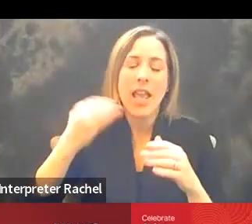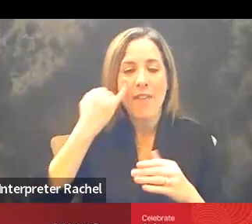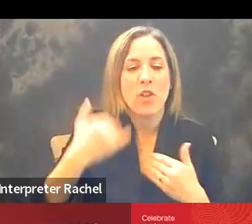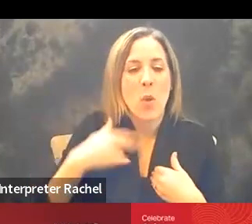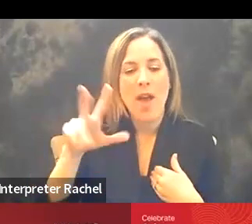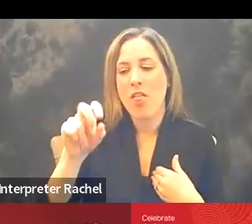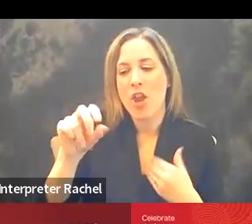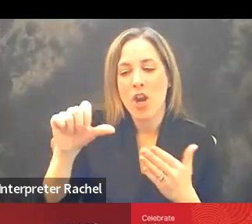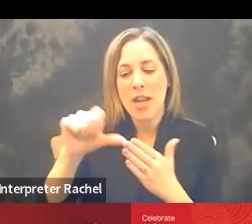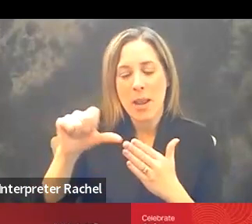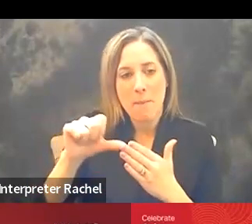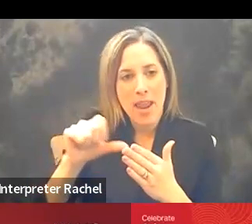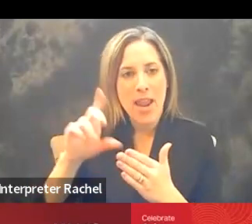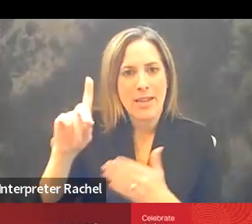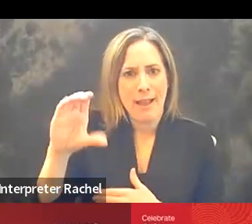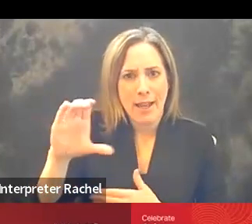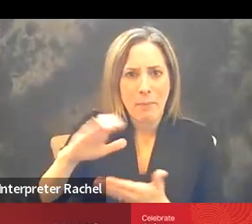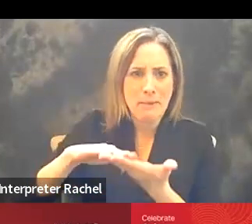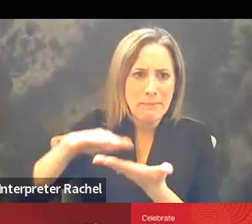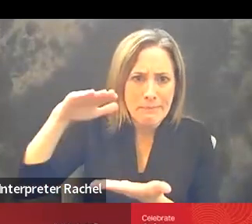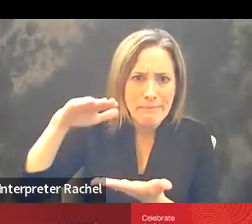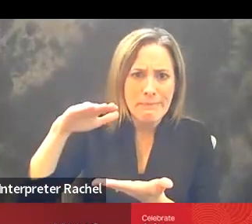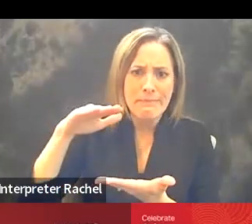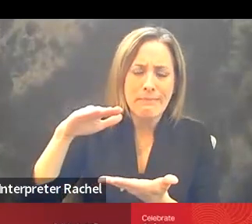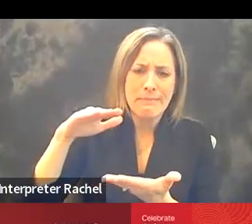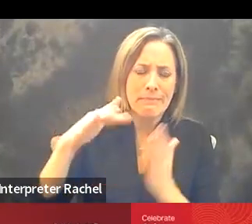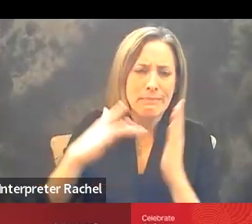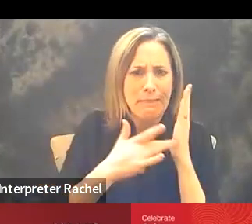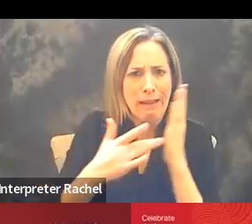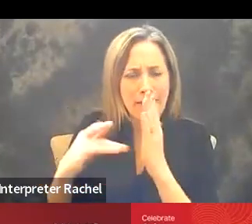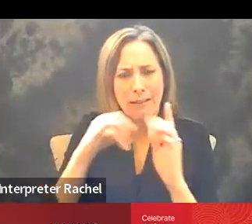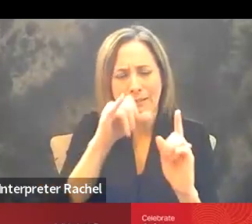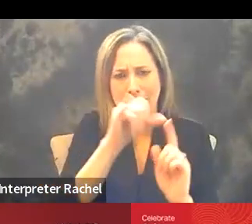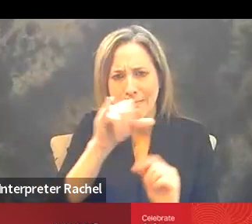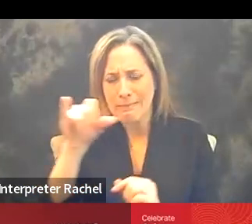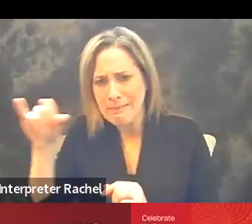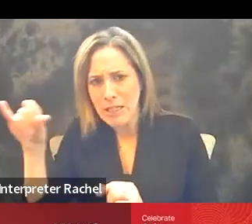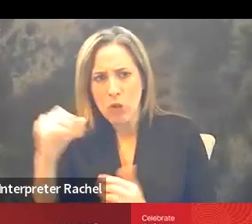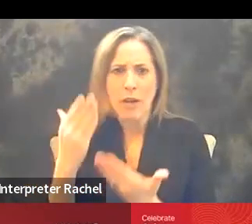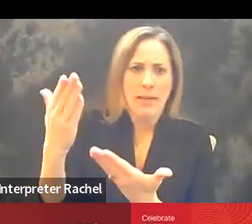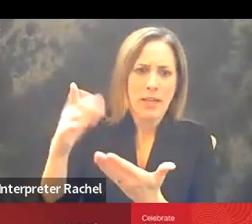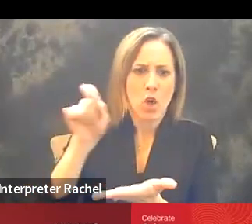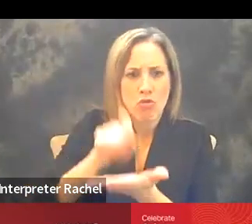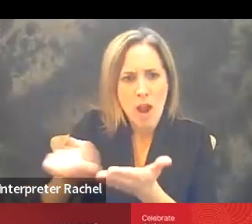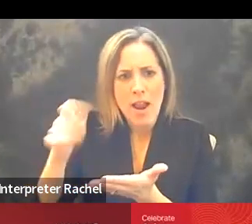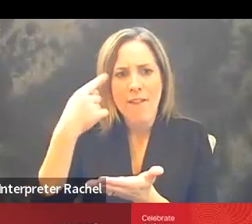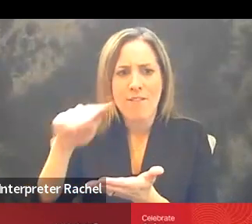document filled with these very highly technical concepts. And although the recommendations are to write for a